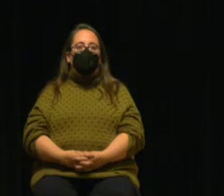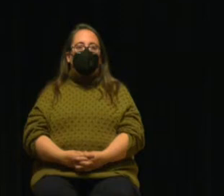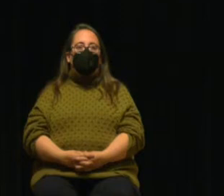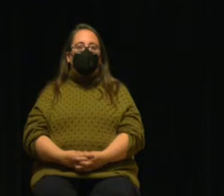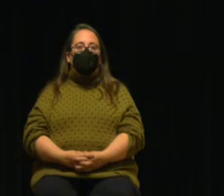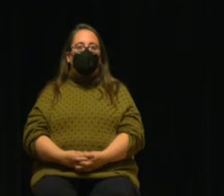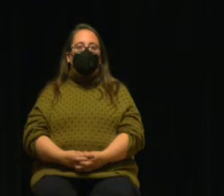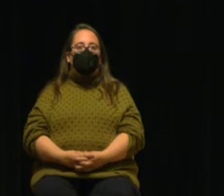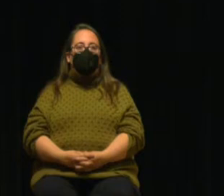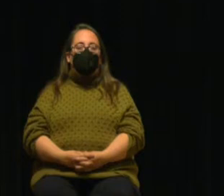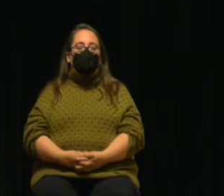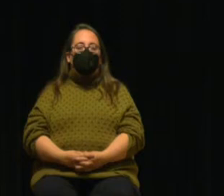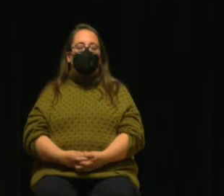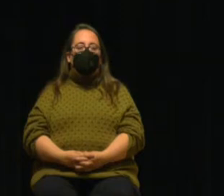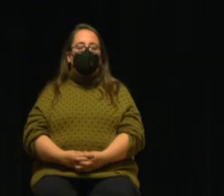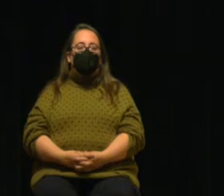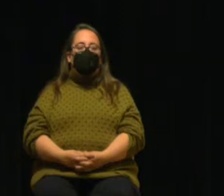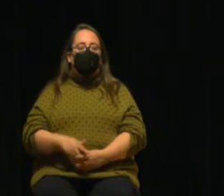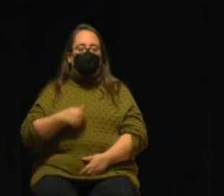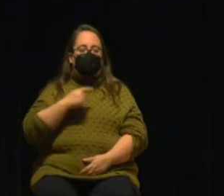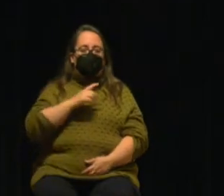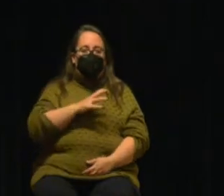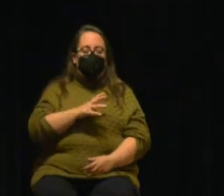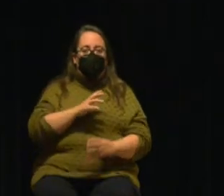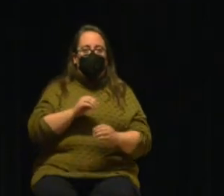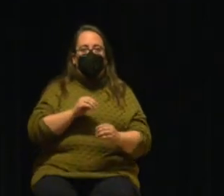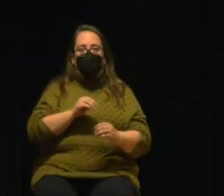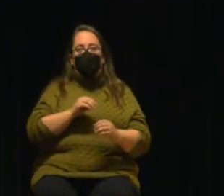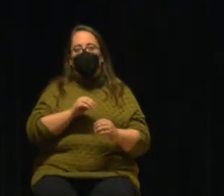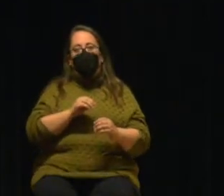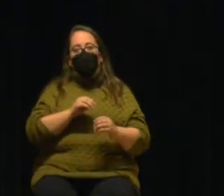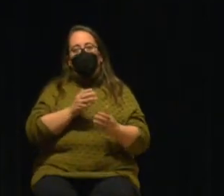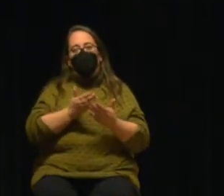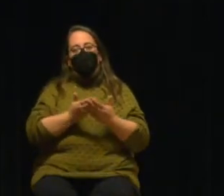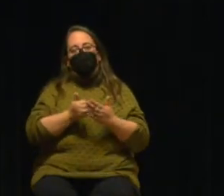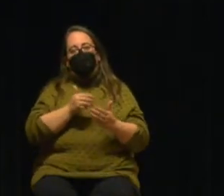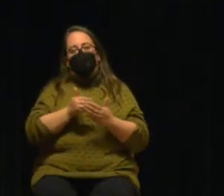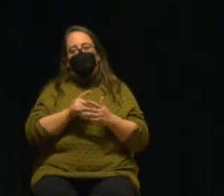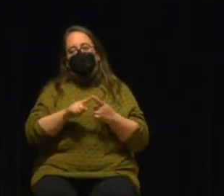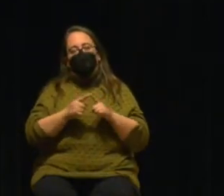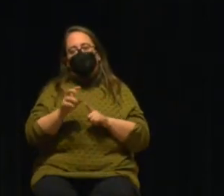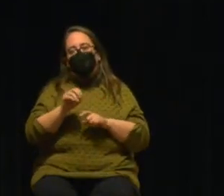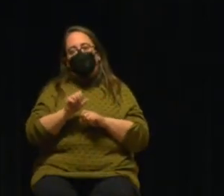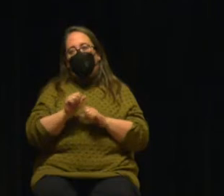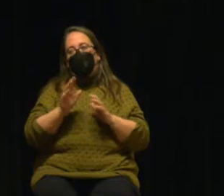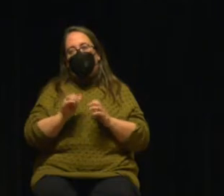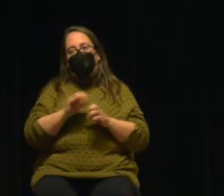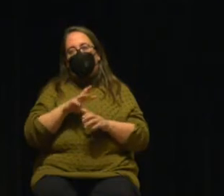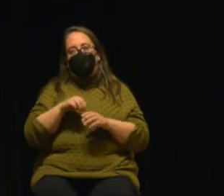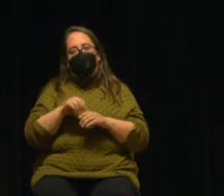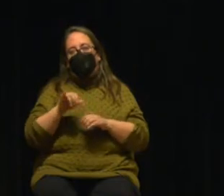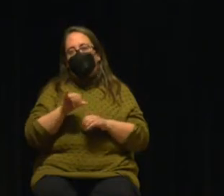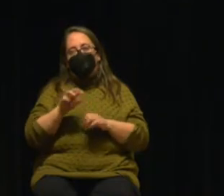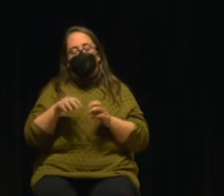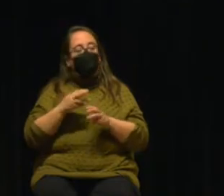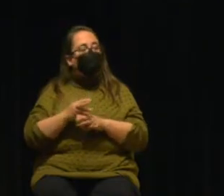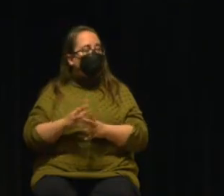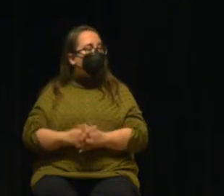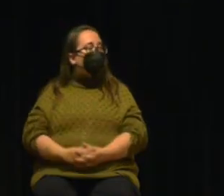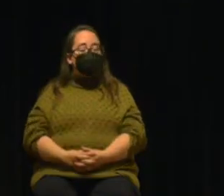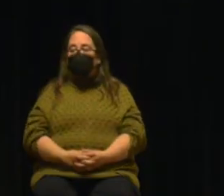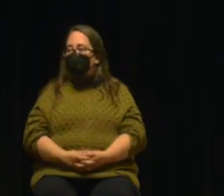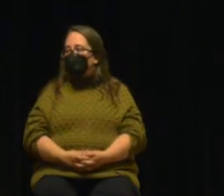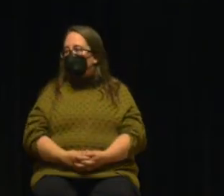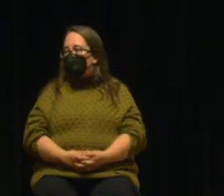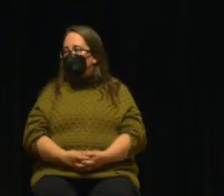I think that it was fine, but there's no evidence that they were close friends. They just simply are coworkers. They're part of the same work.